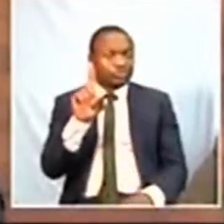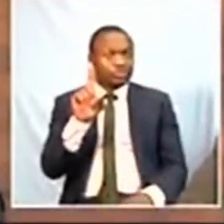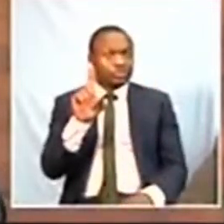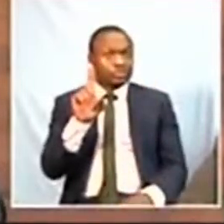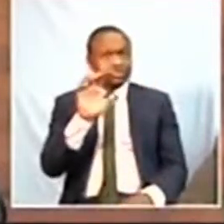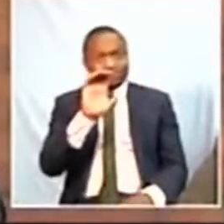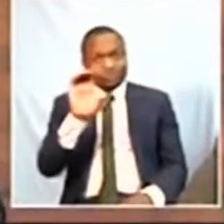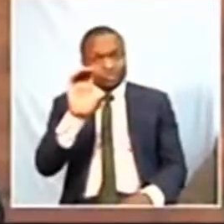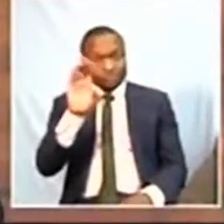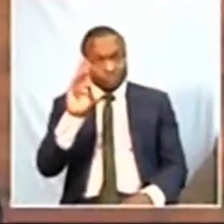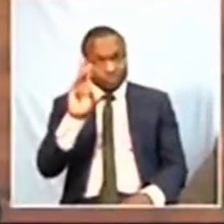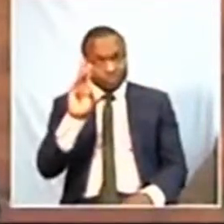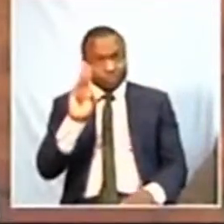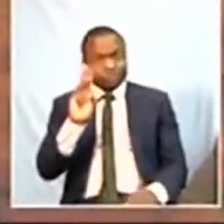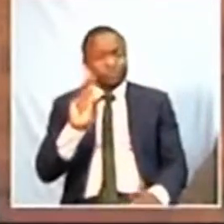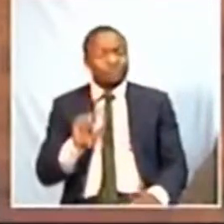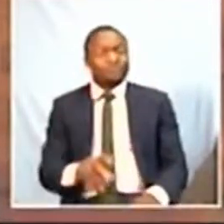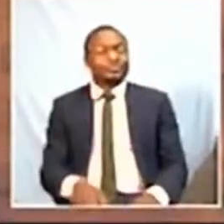116,